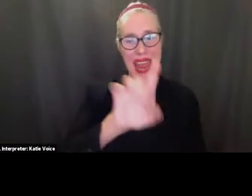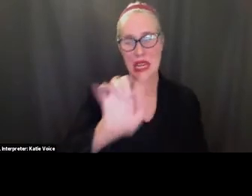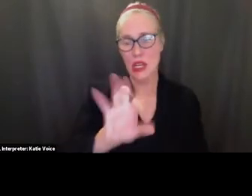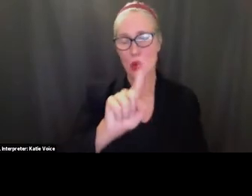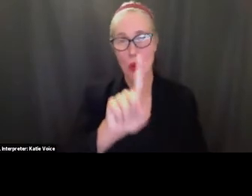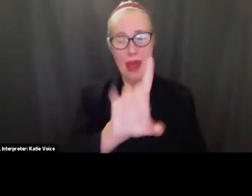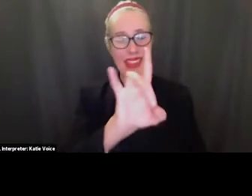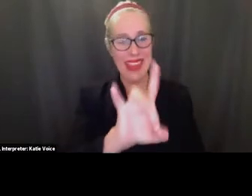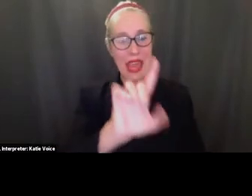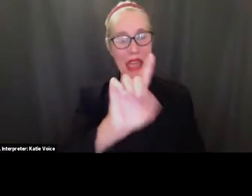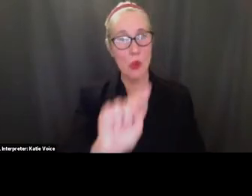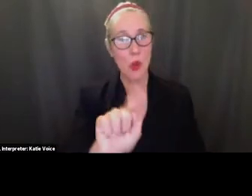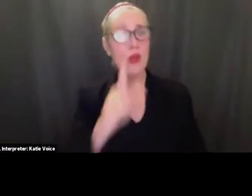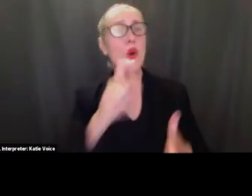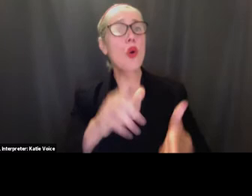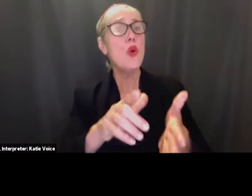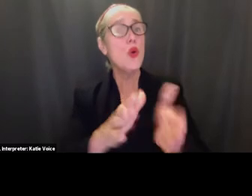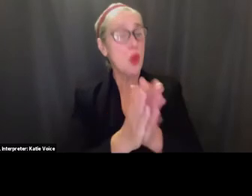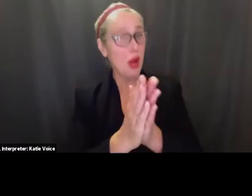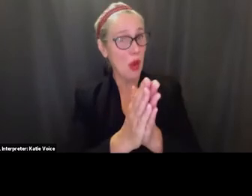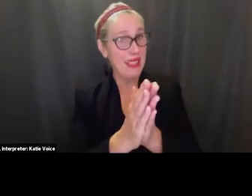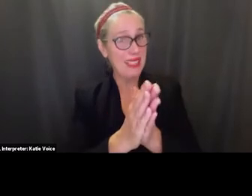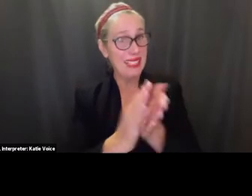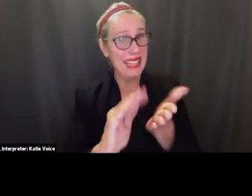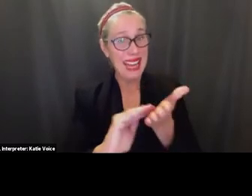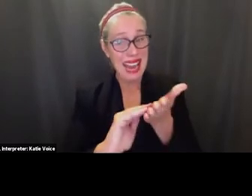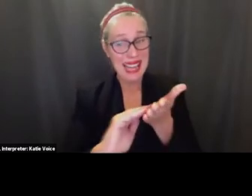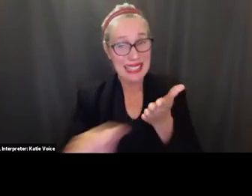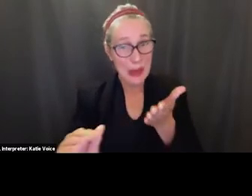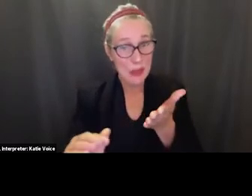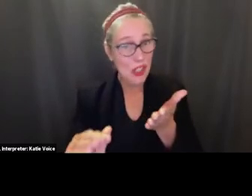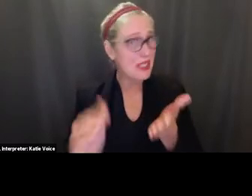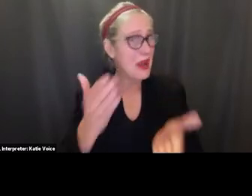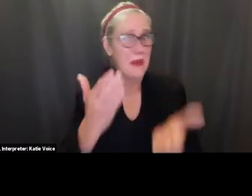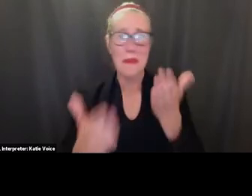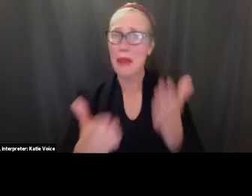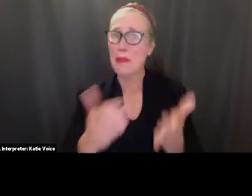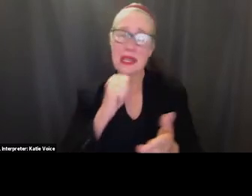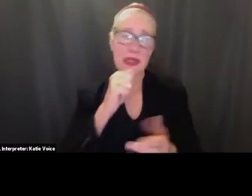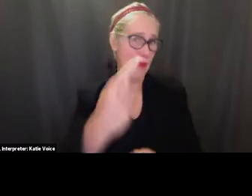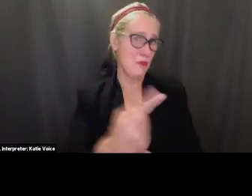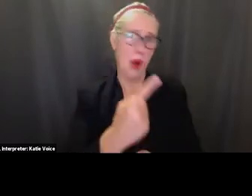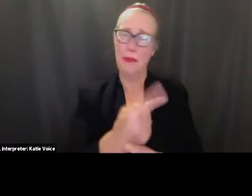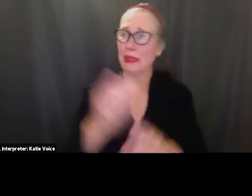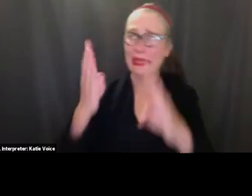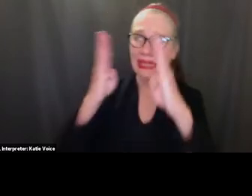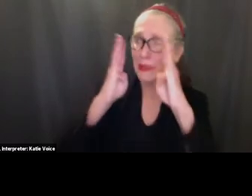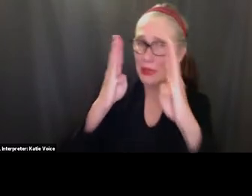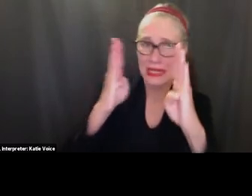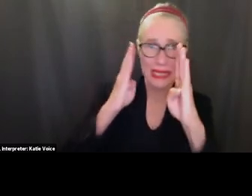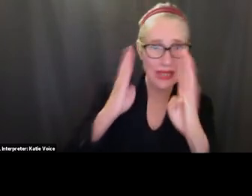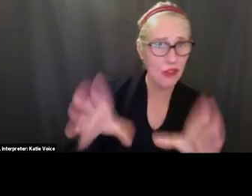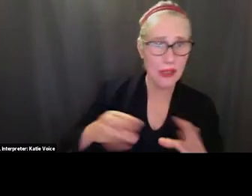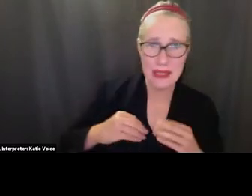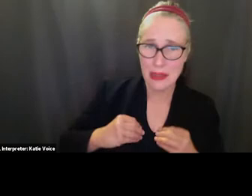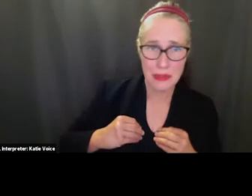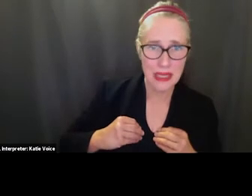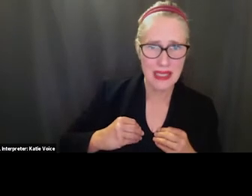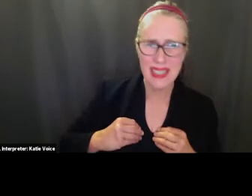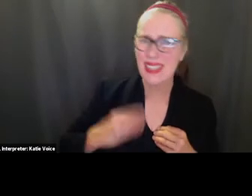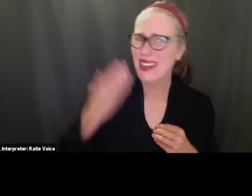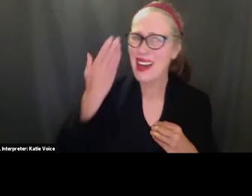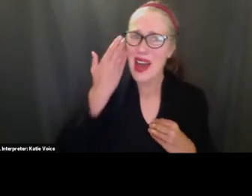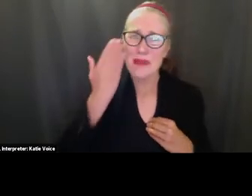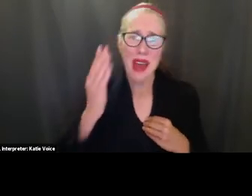requested exemption may not be you know properly heard and properly received i mean i'm just not sure what